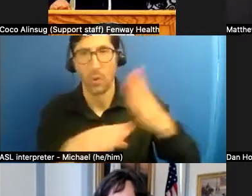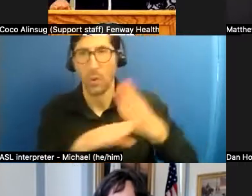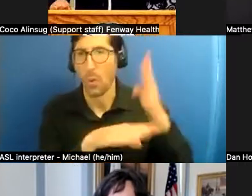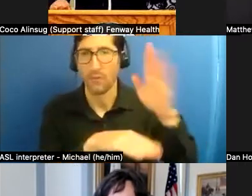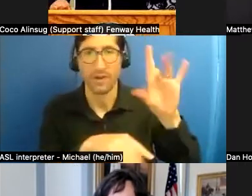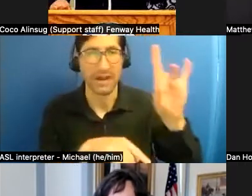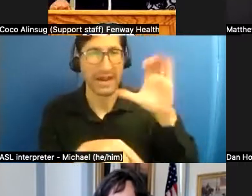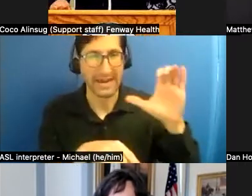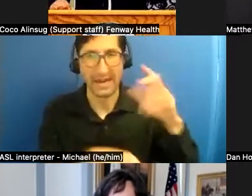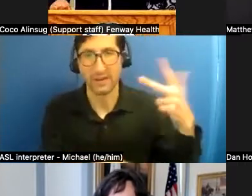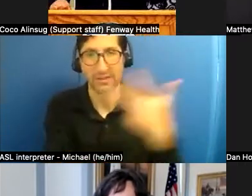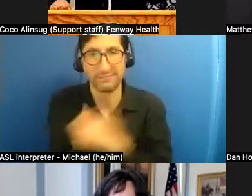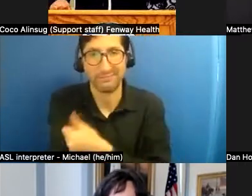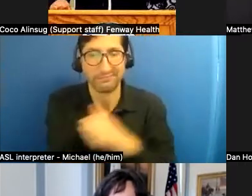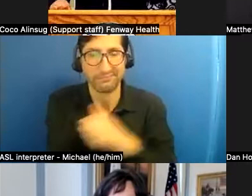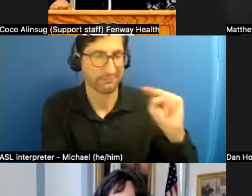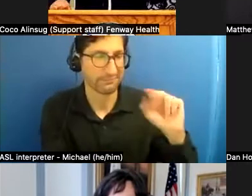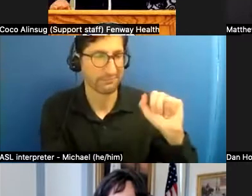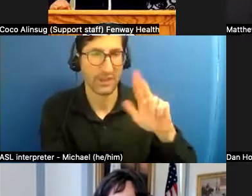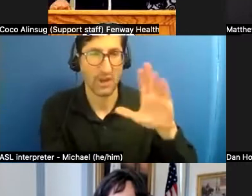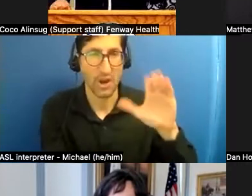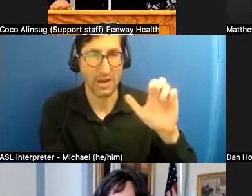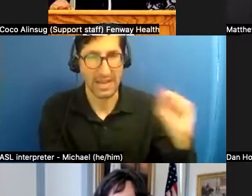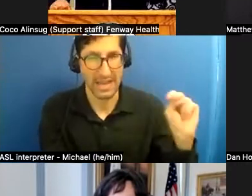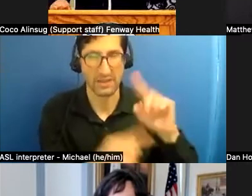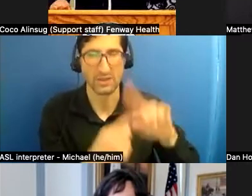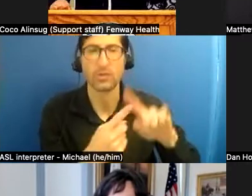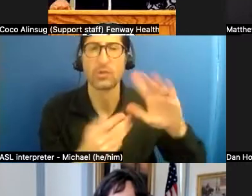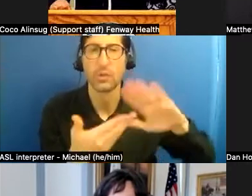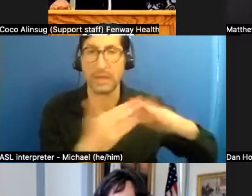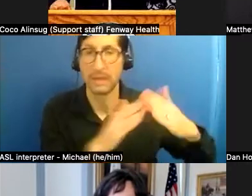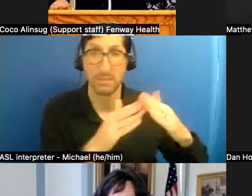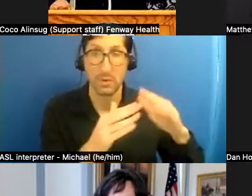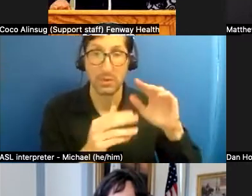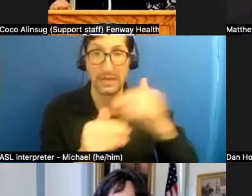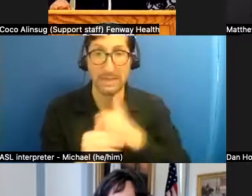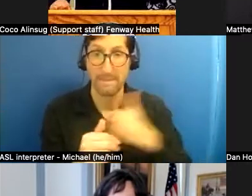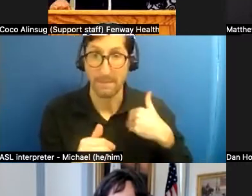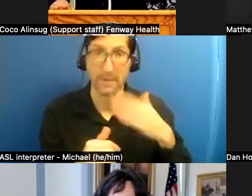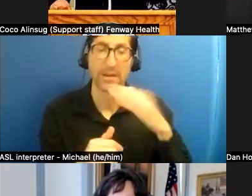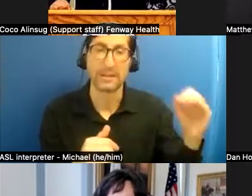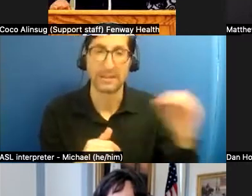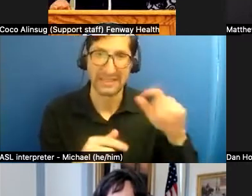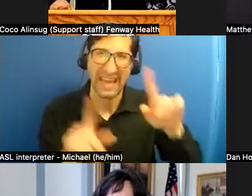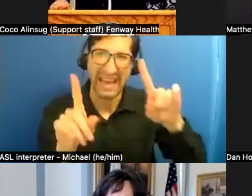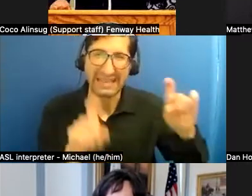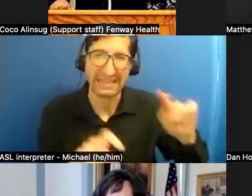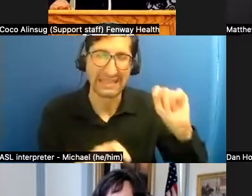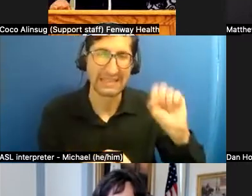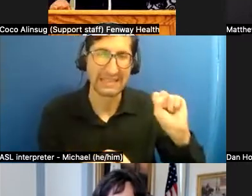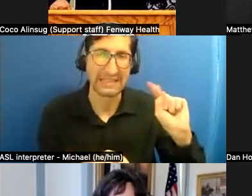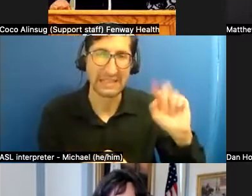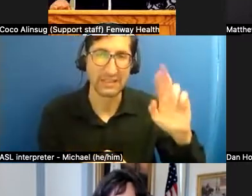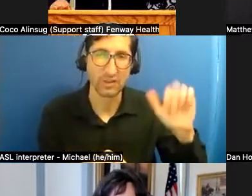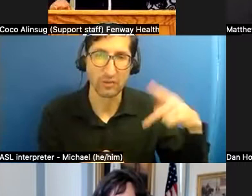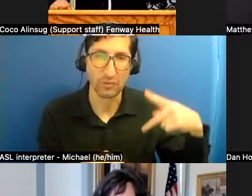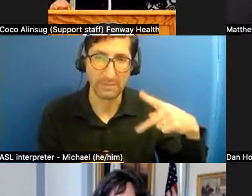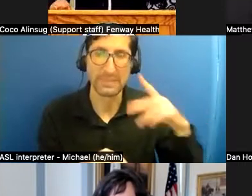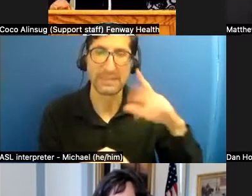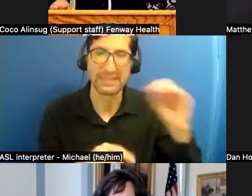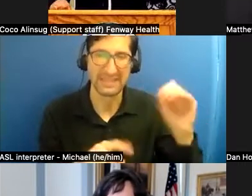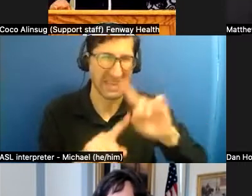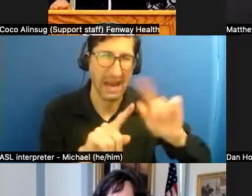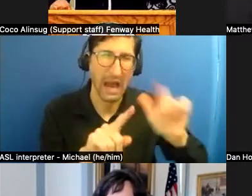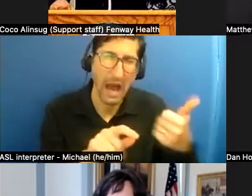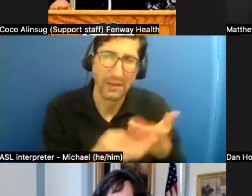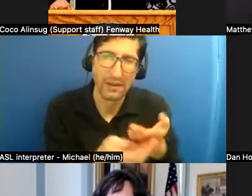of Narcan to community members since 2019, as well as fentanyl test strips and face shields for rescue breathing. If you're interested in receiving any of those